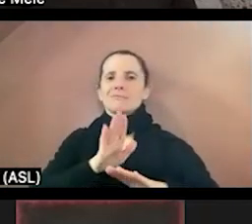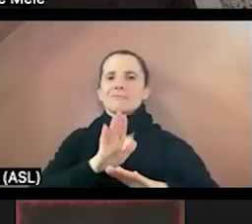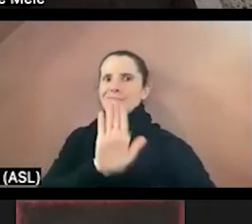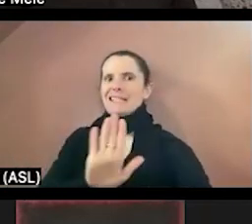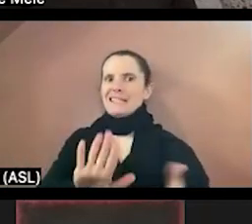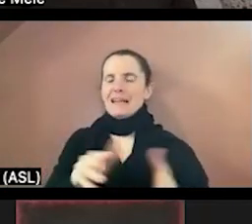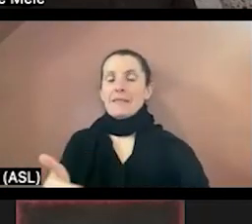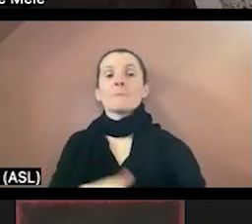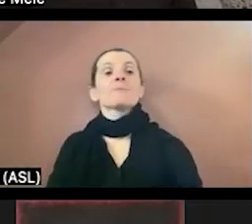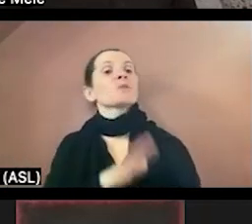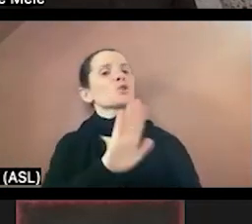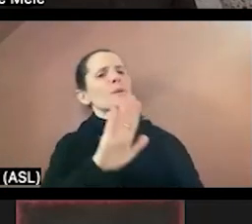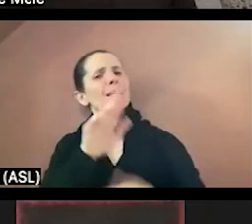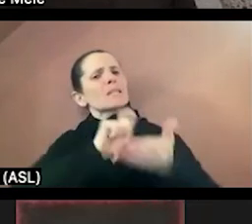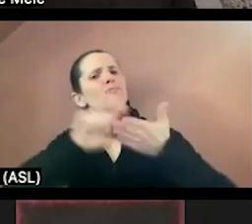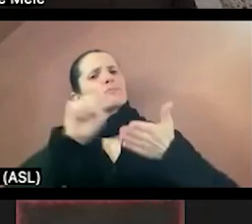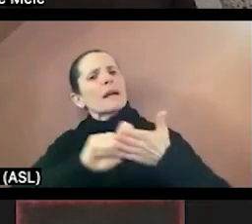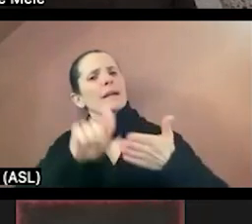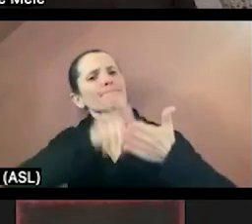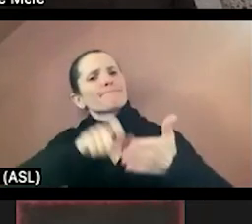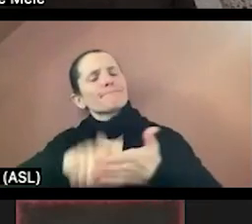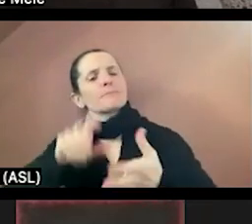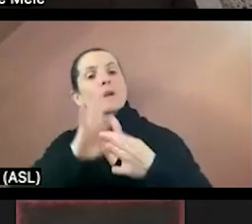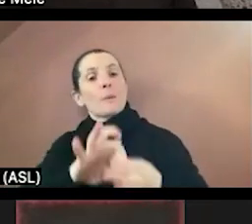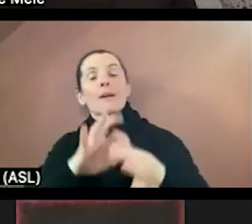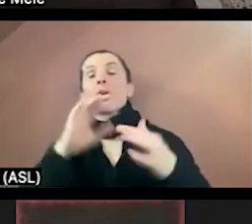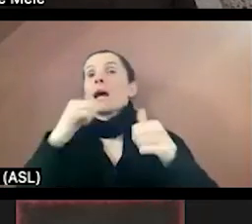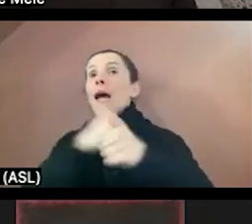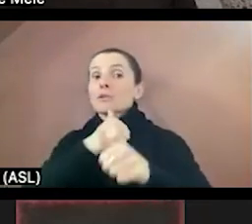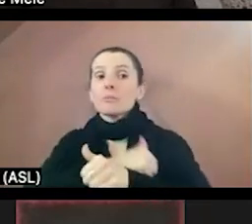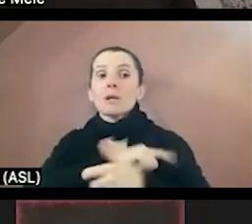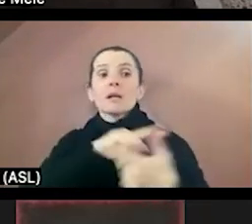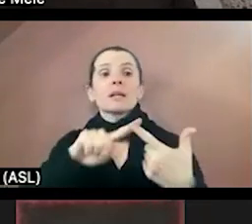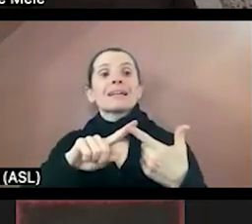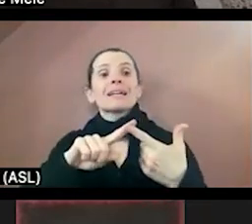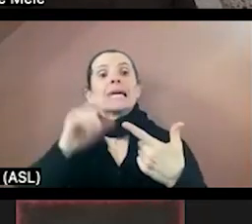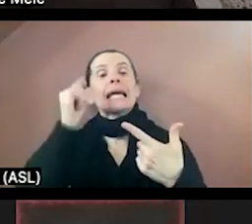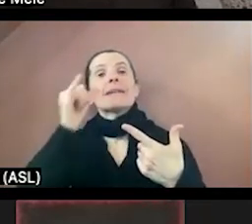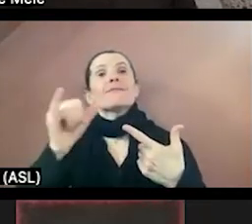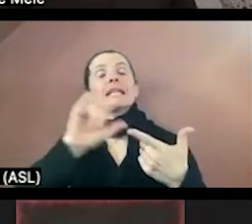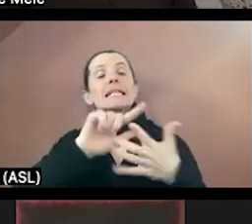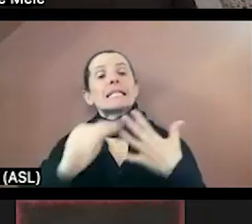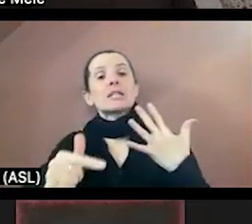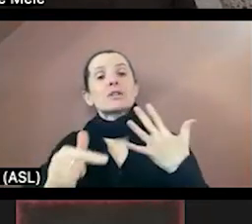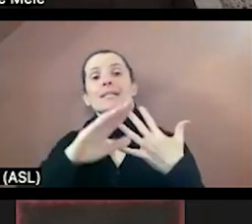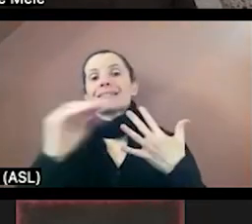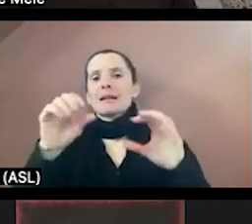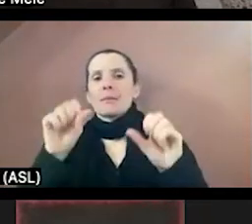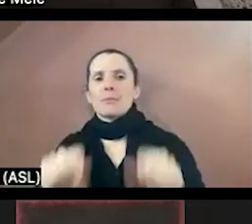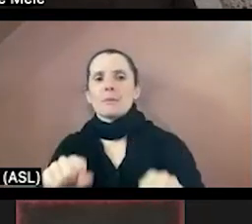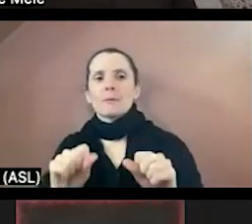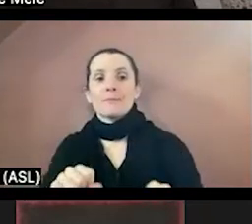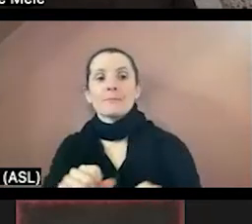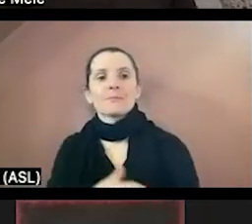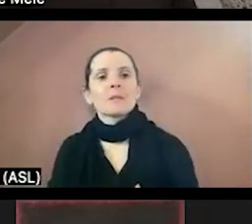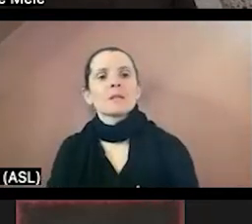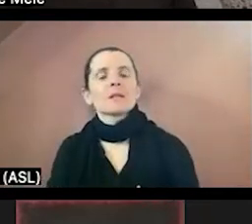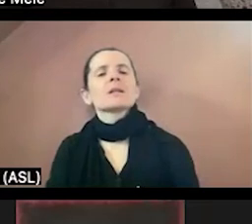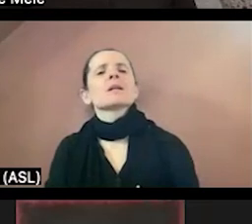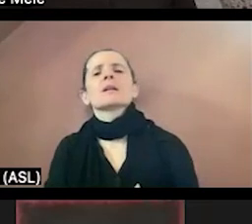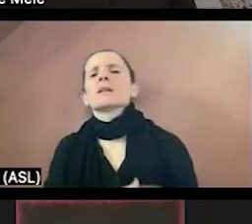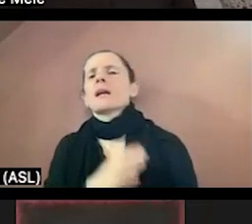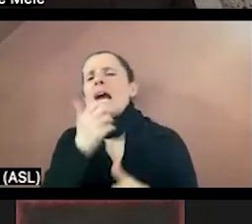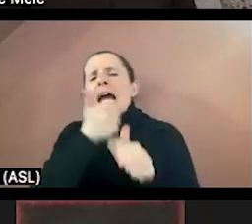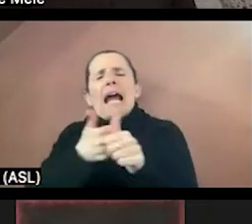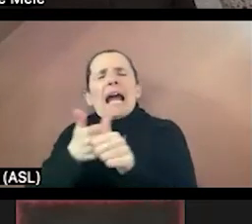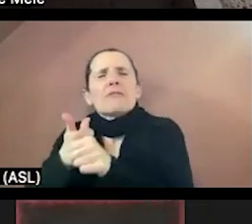subjects: algebra, infinite series, and probability. Everyone knows the inverse of the Bernoulli formula, every mathematician, and the